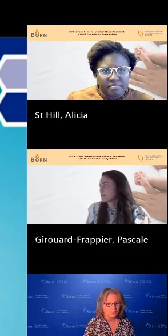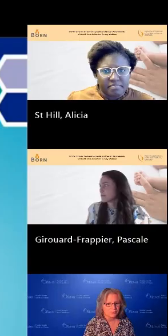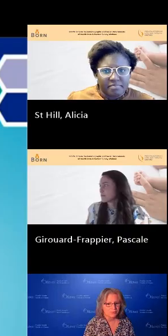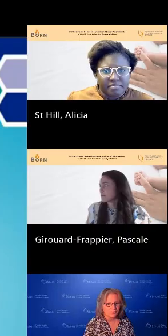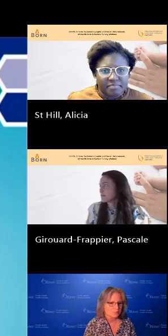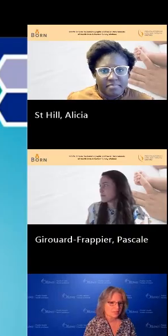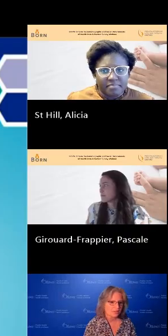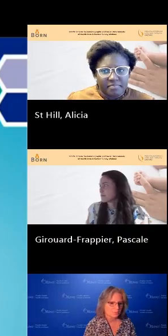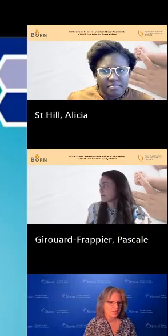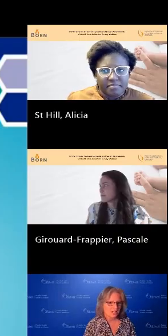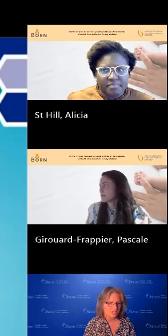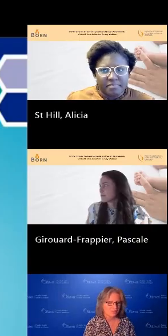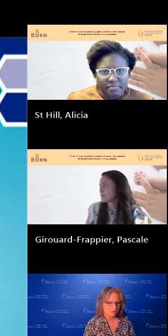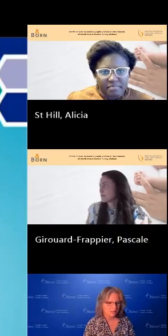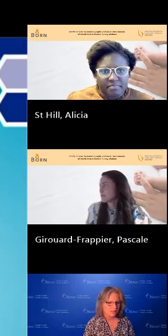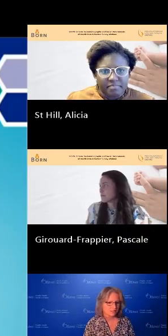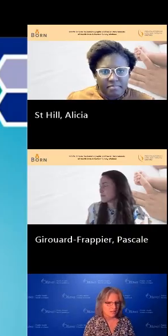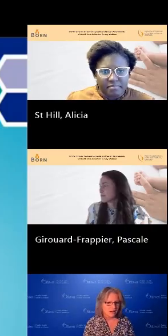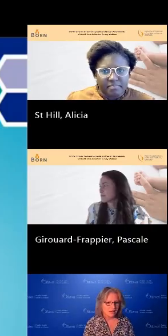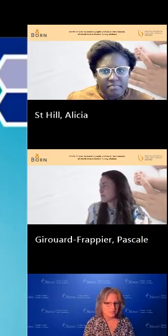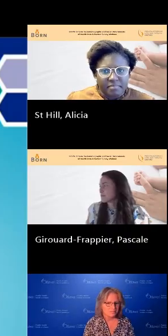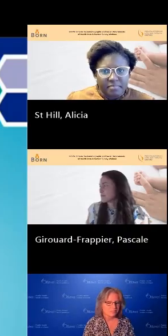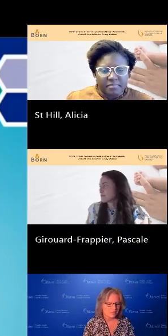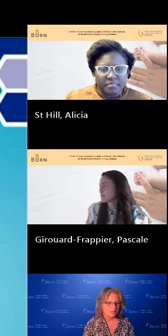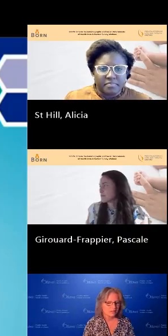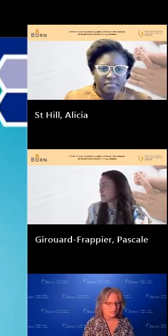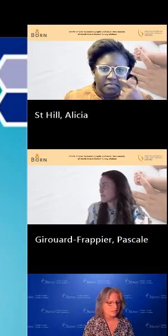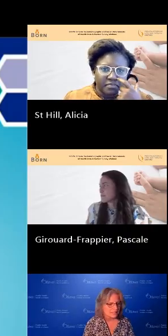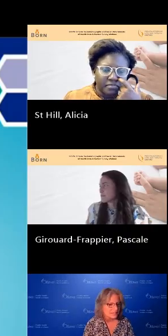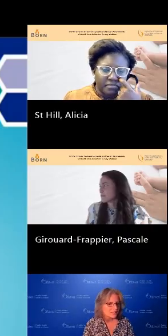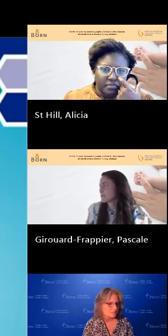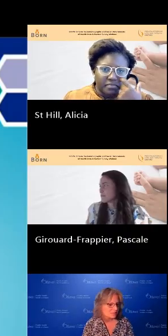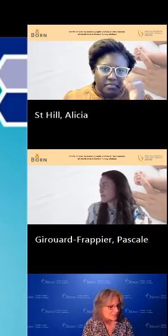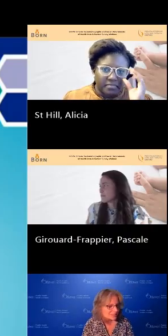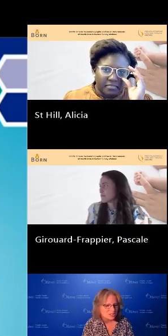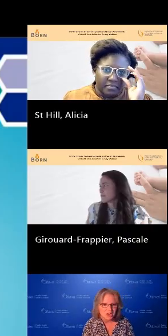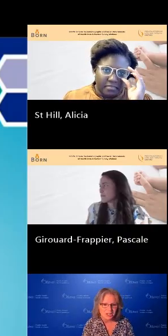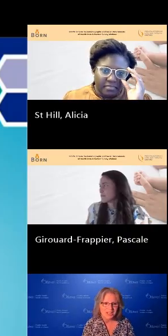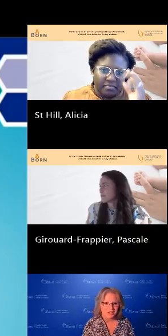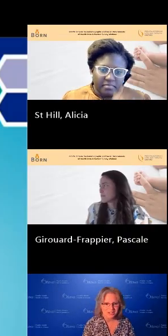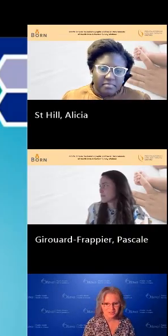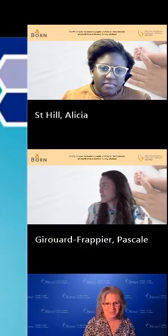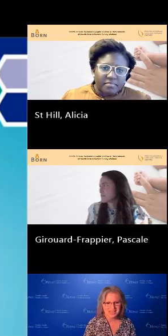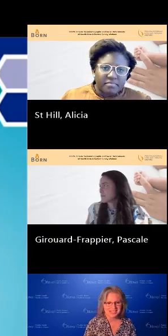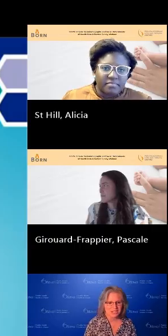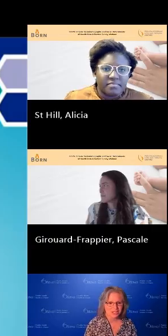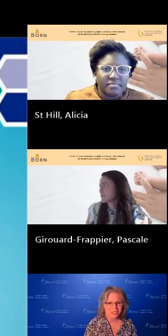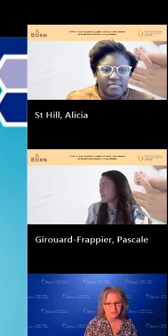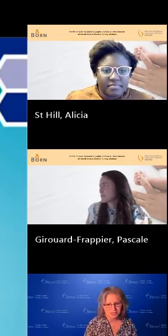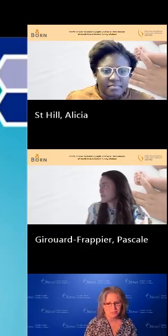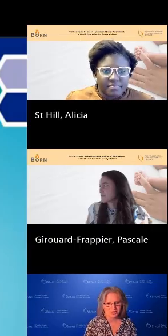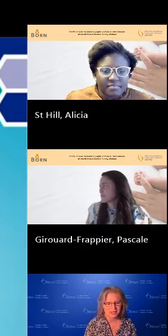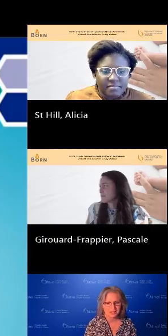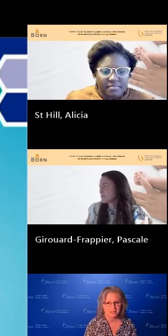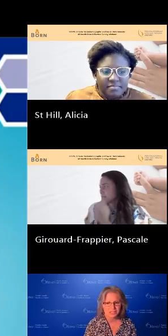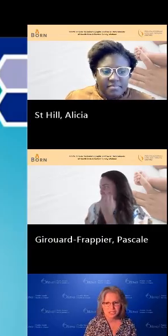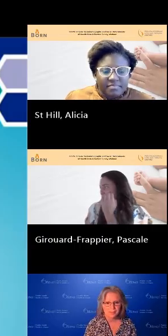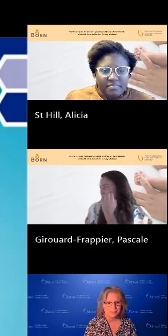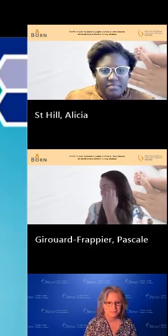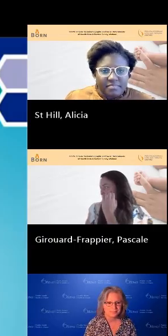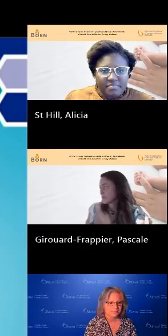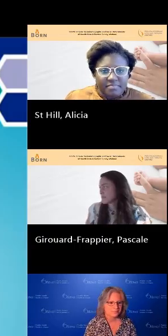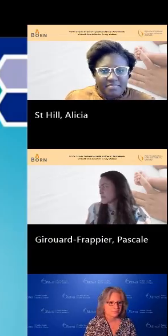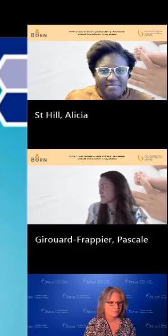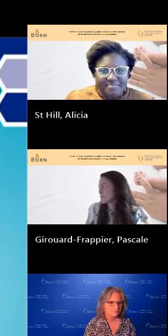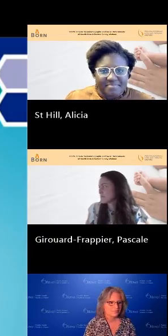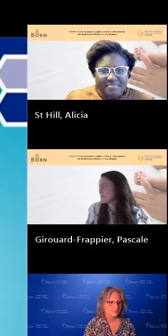their leadership in this work at OPH. They really are leading the charge at our organization, so just want to acknowledge